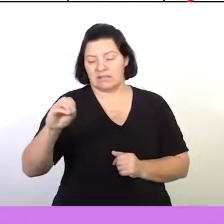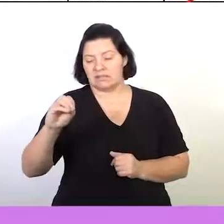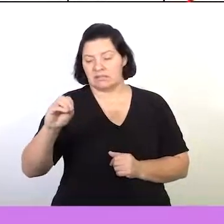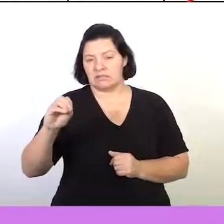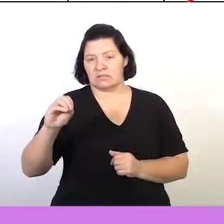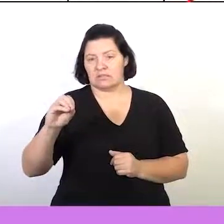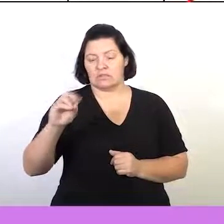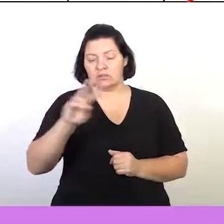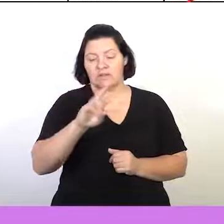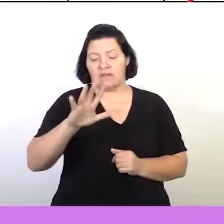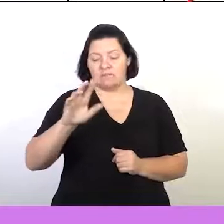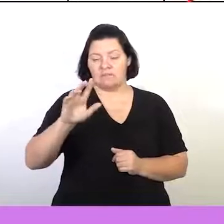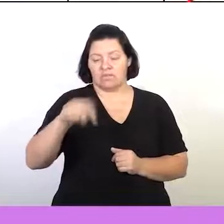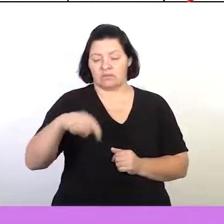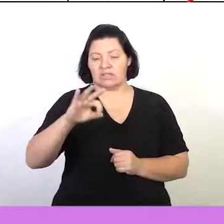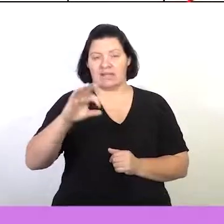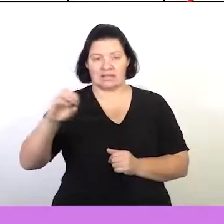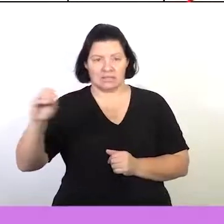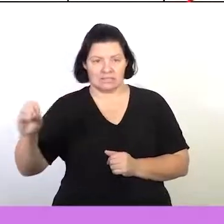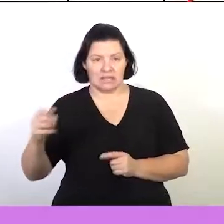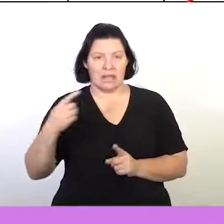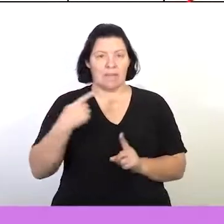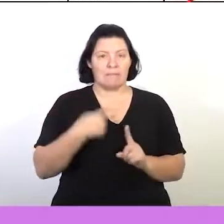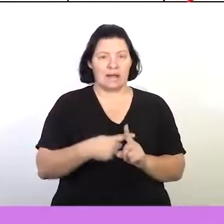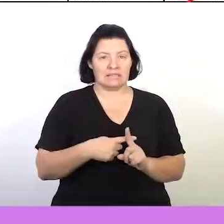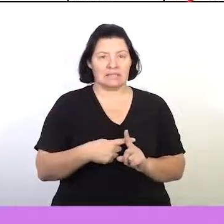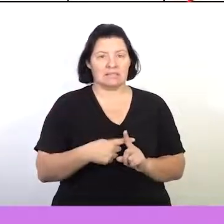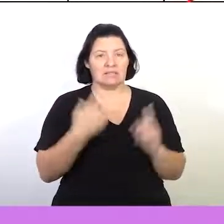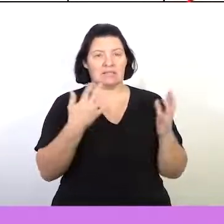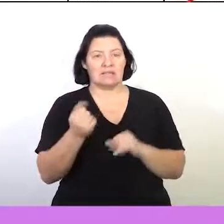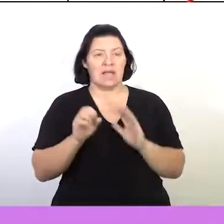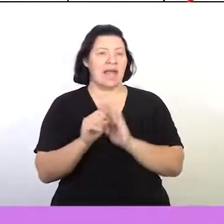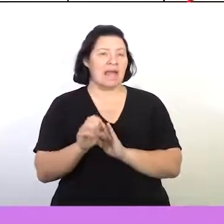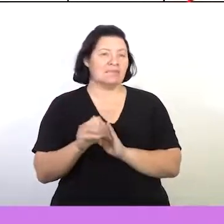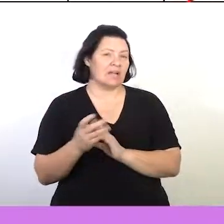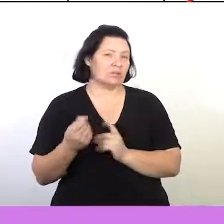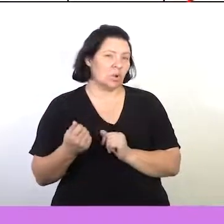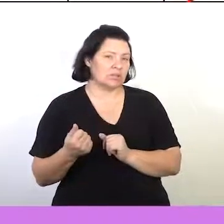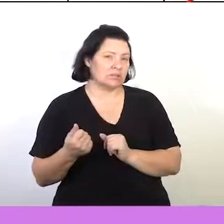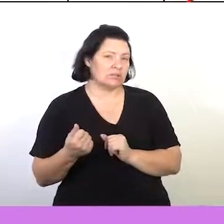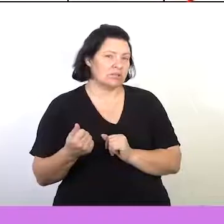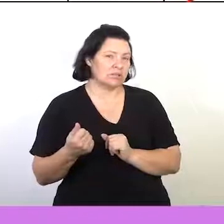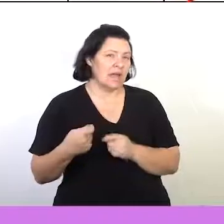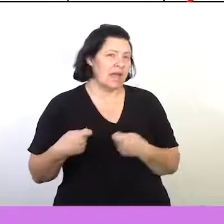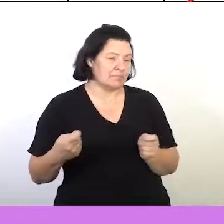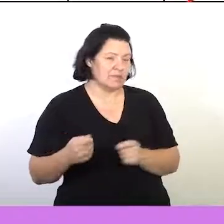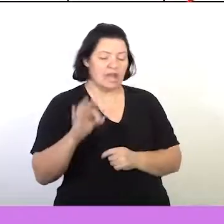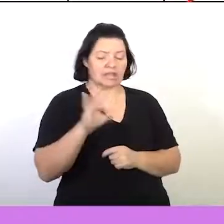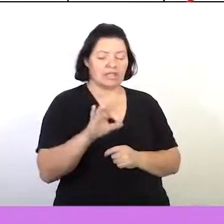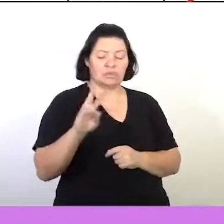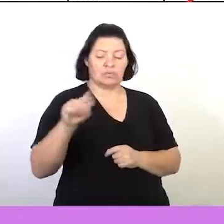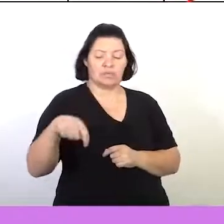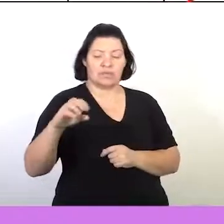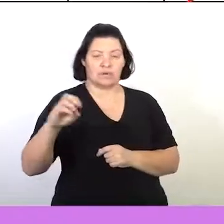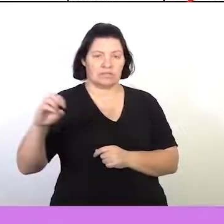25,300 rand, 25,300. Plus, remember, we calculated the advertising cost, right, or expense to